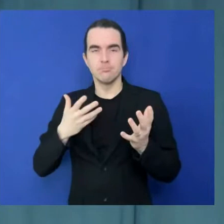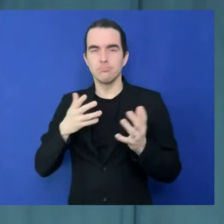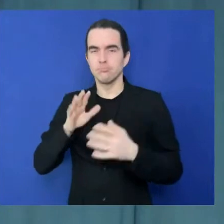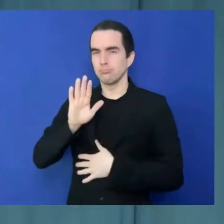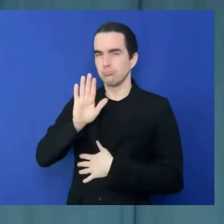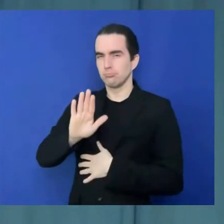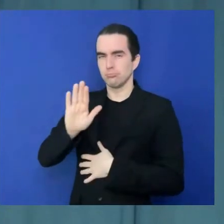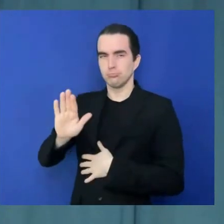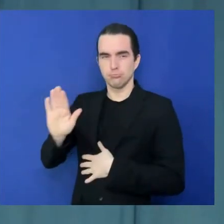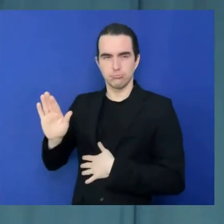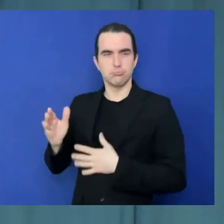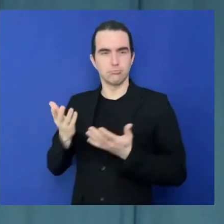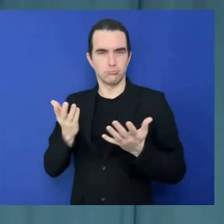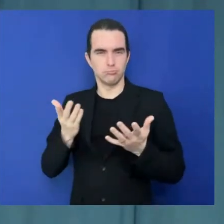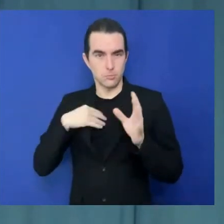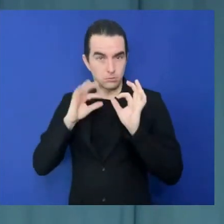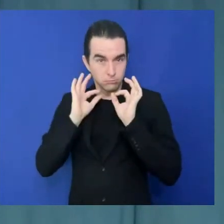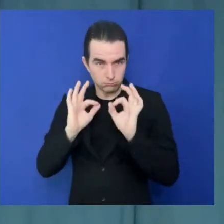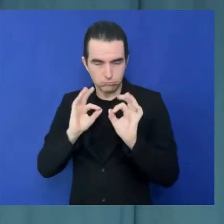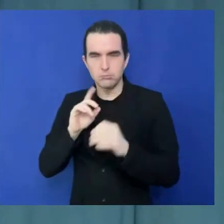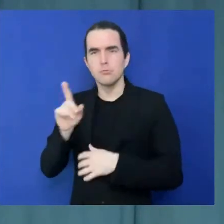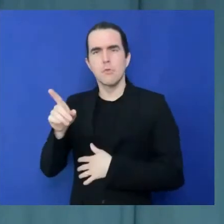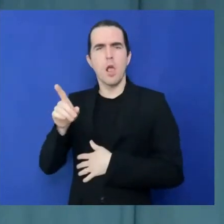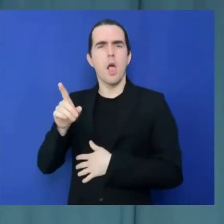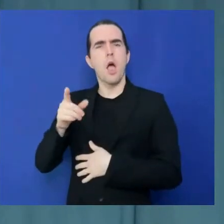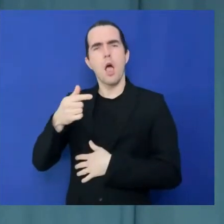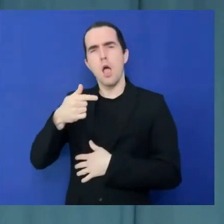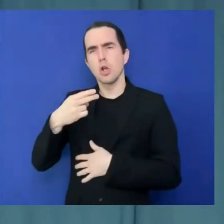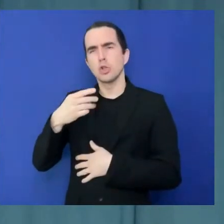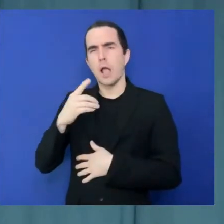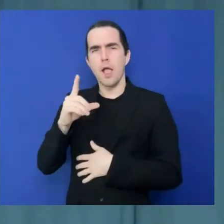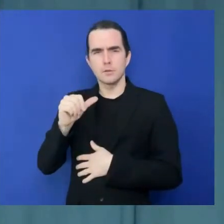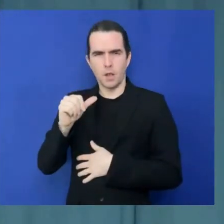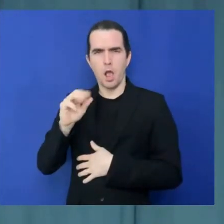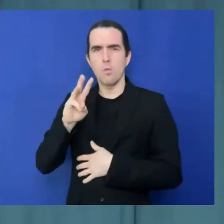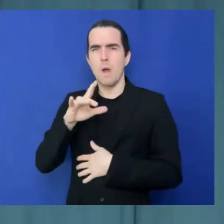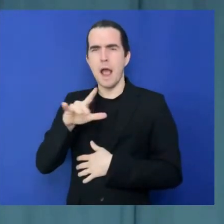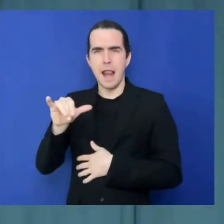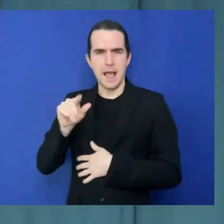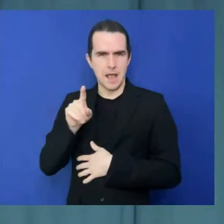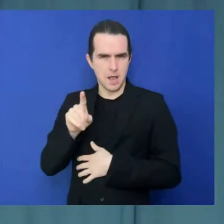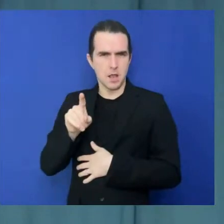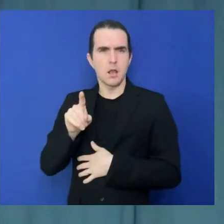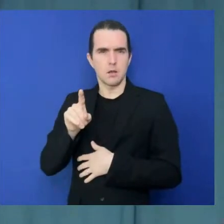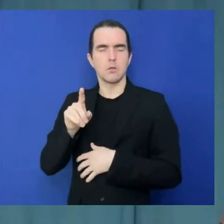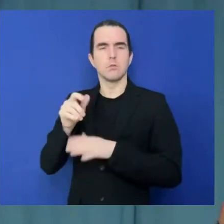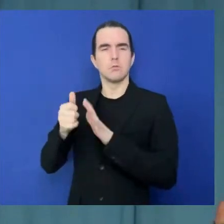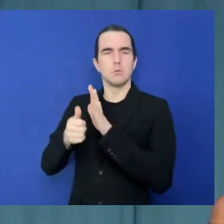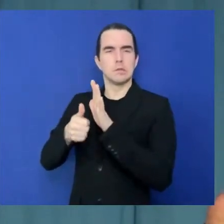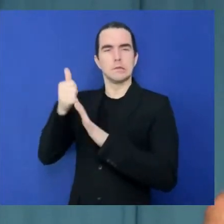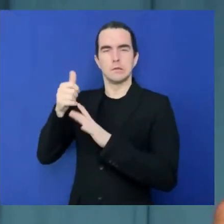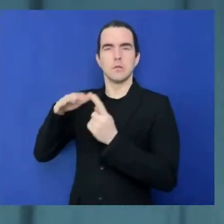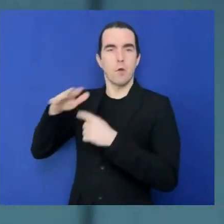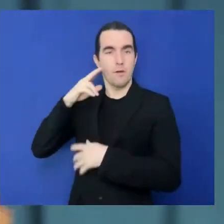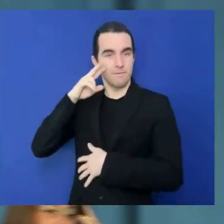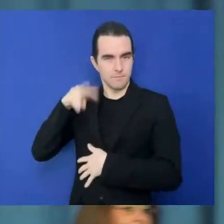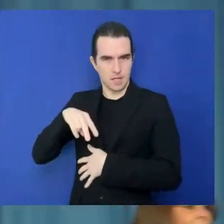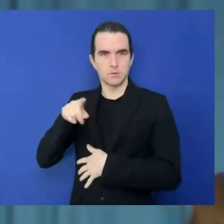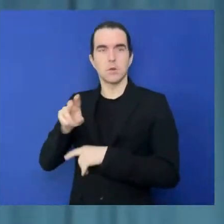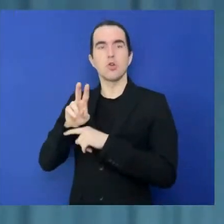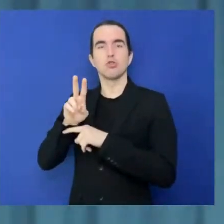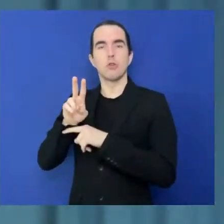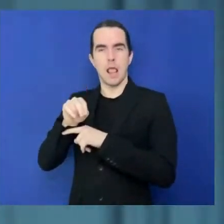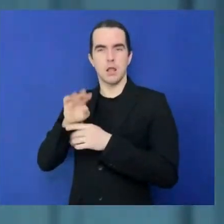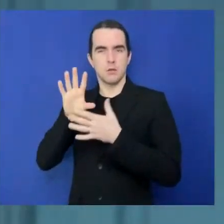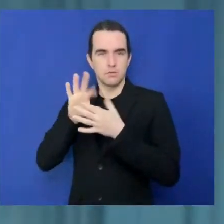Secretary General of the UN. But most importantly, you're a treasured friend of the Zero Project. Thank you.